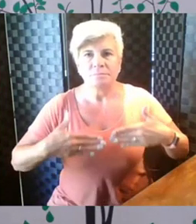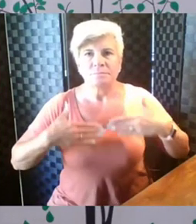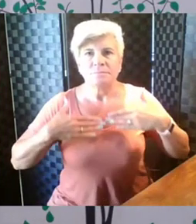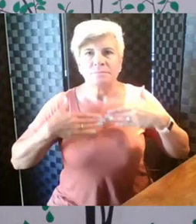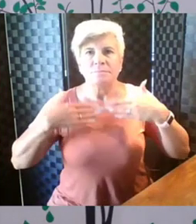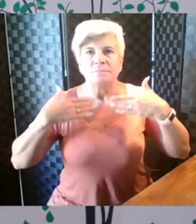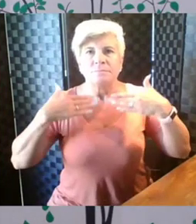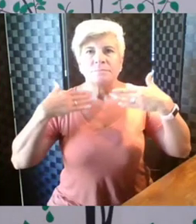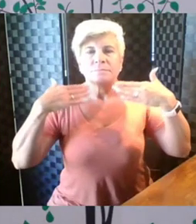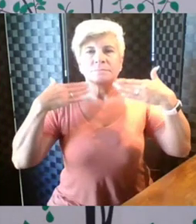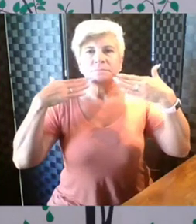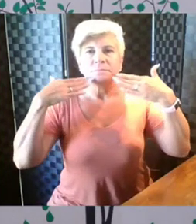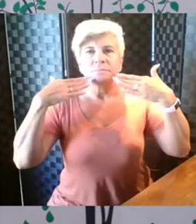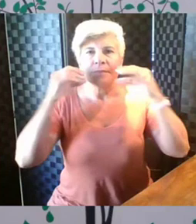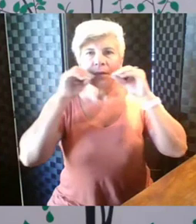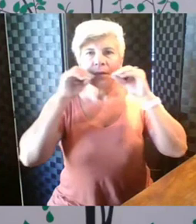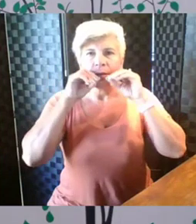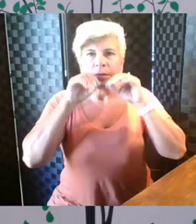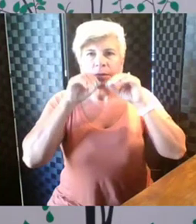in,